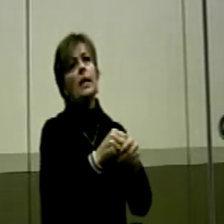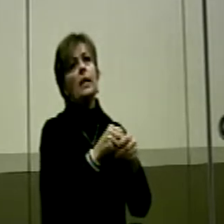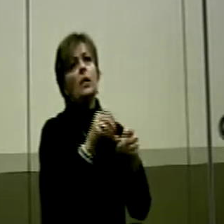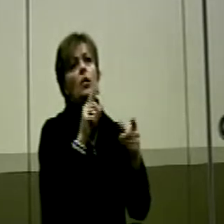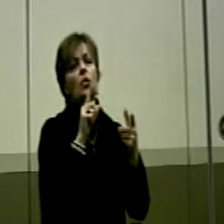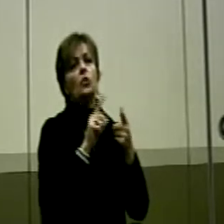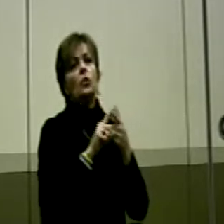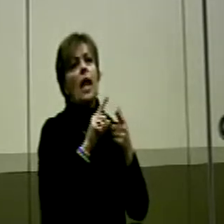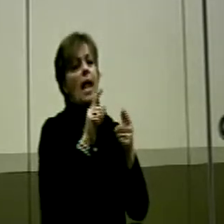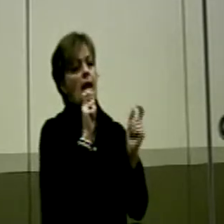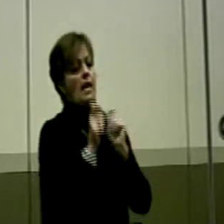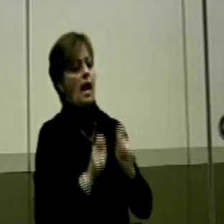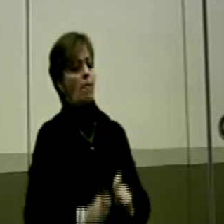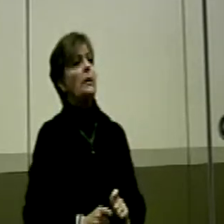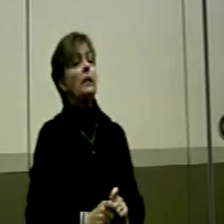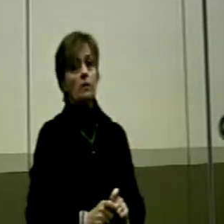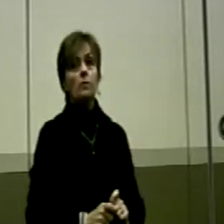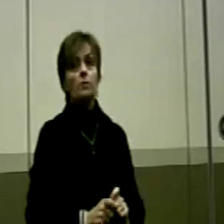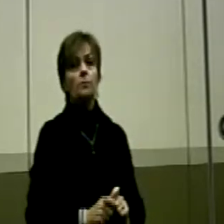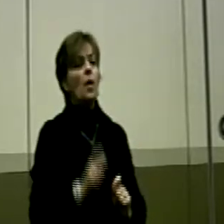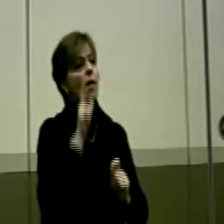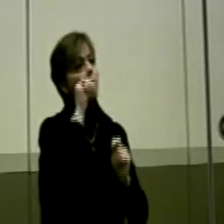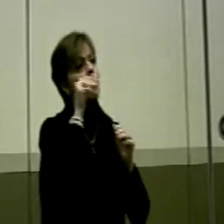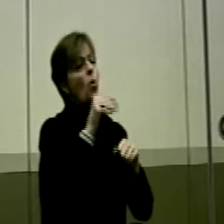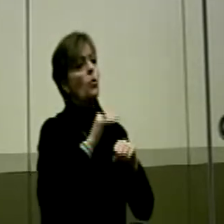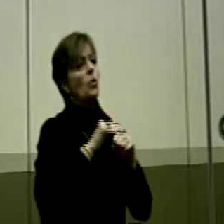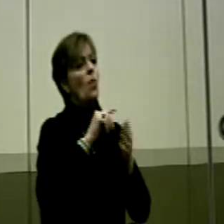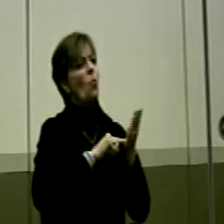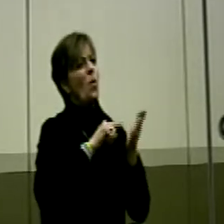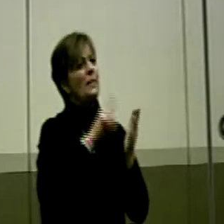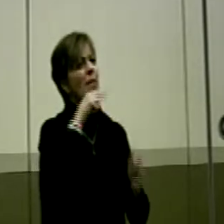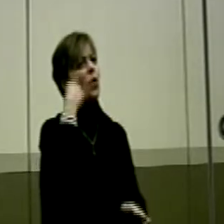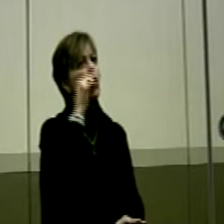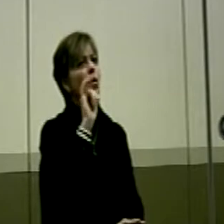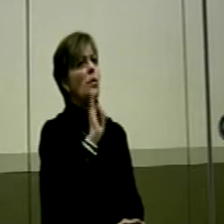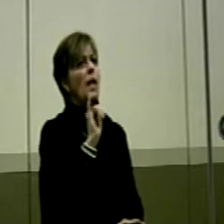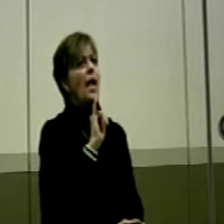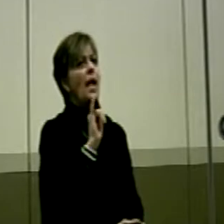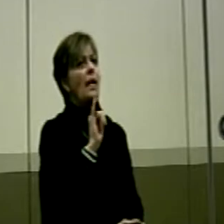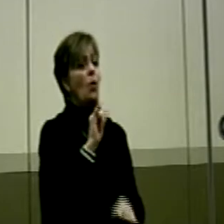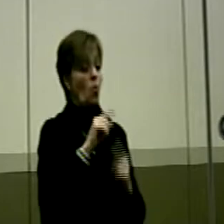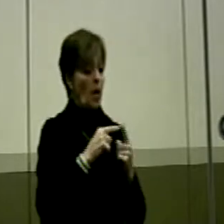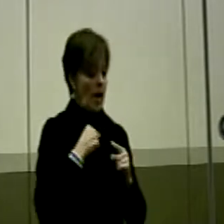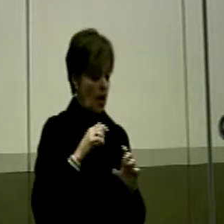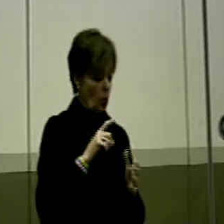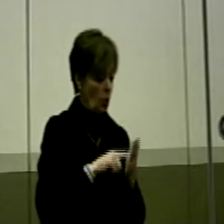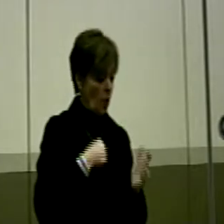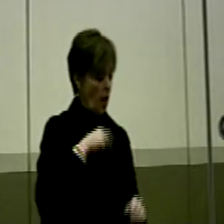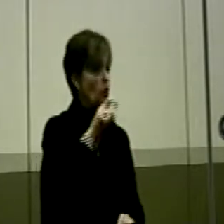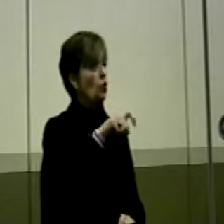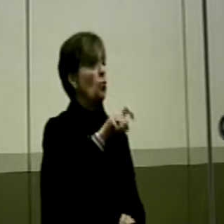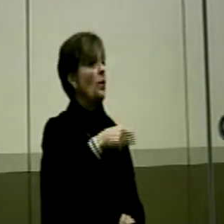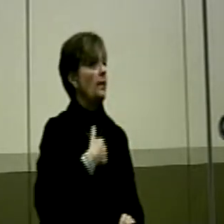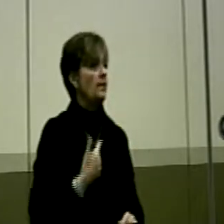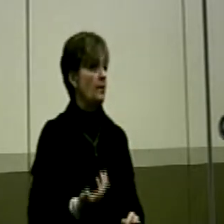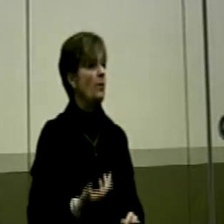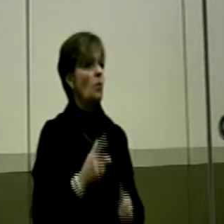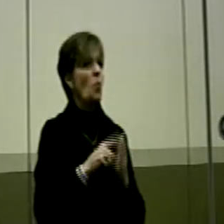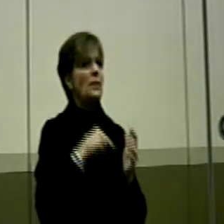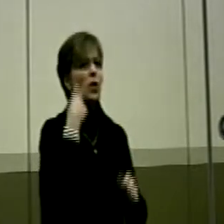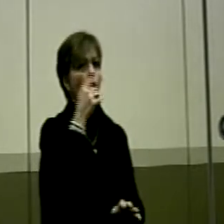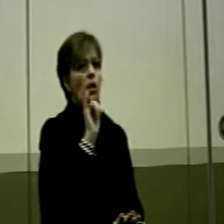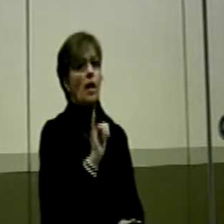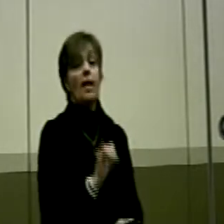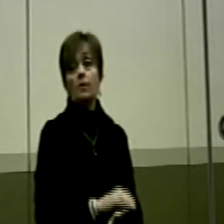Or over here. Yeah. Kind of along the lines of that. And the students decide they think paying attention is not listed, so they're a part of